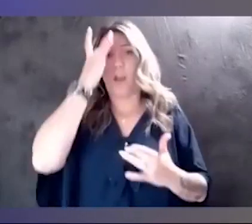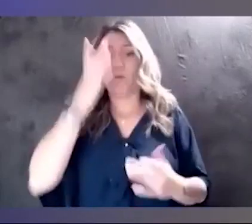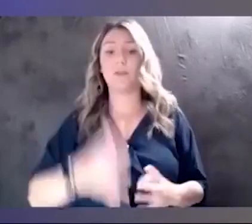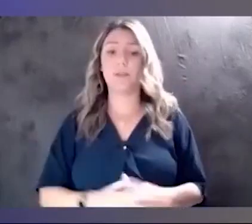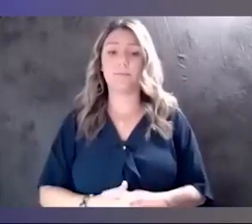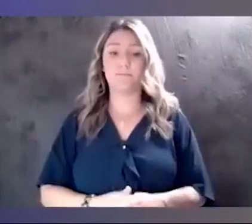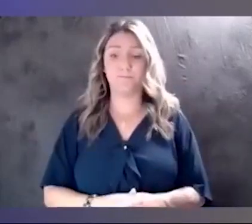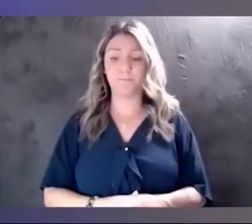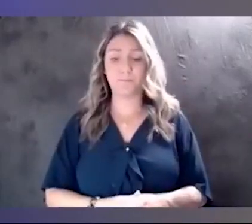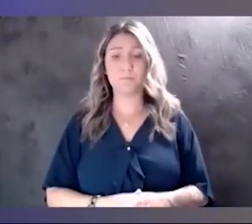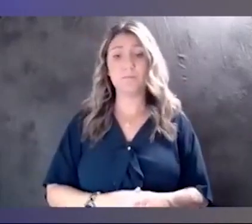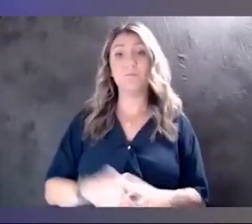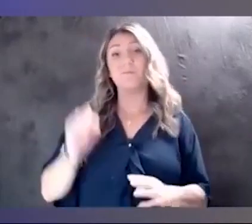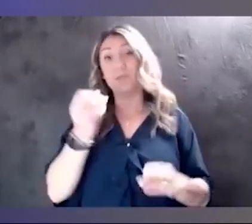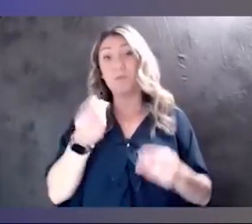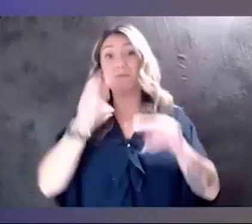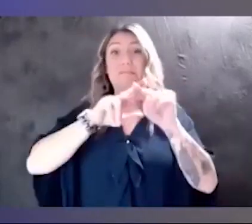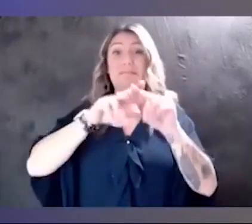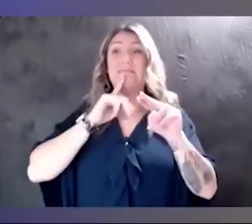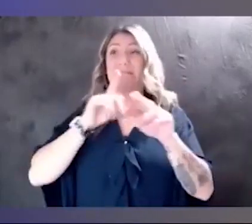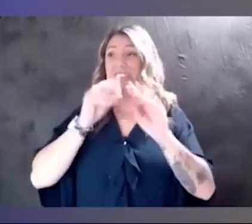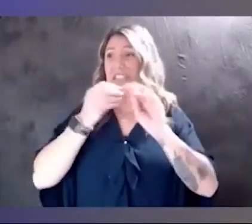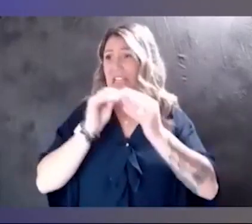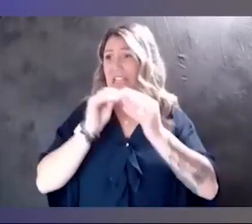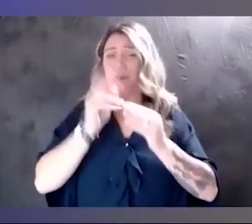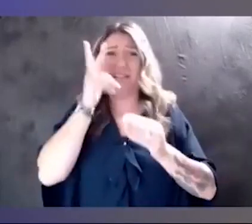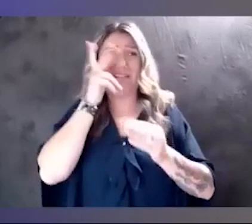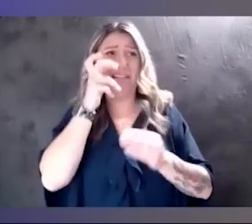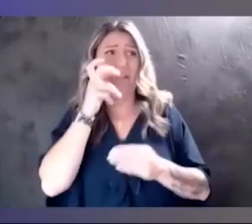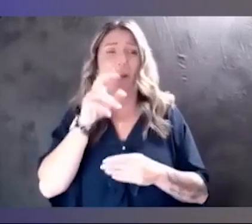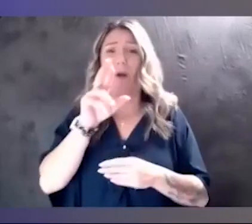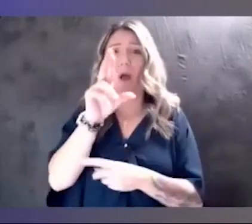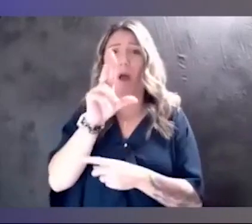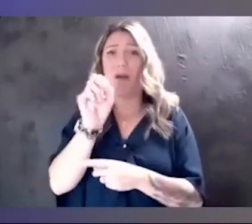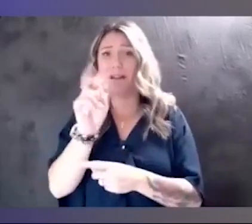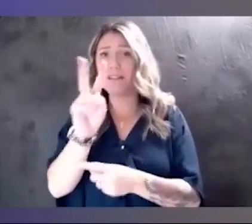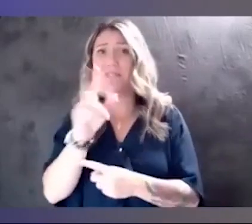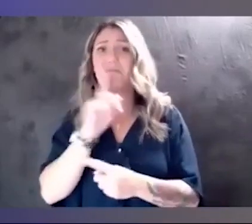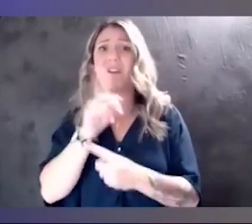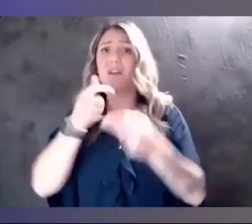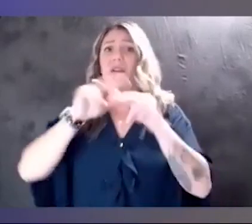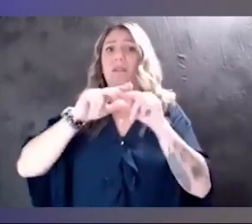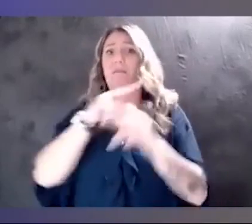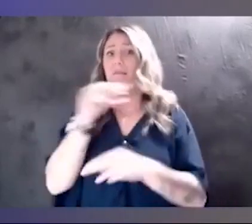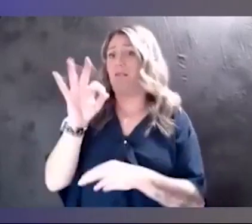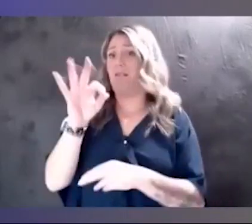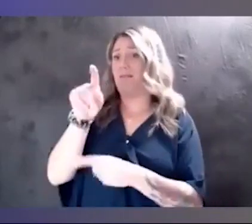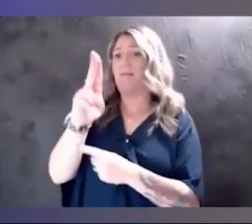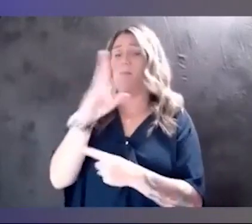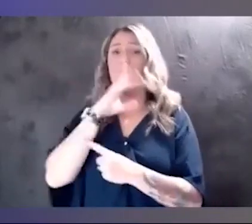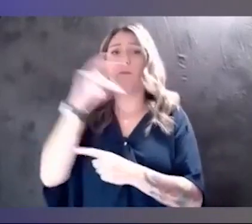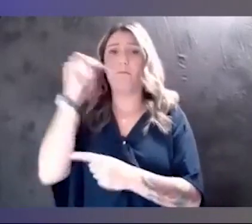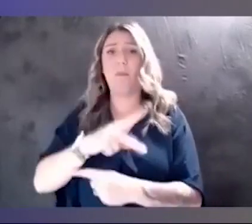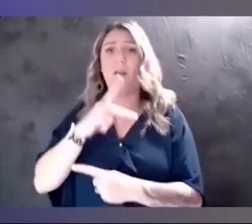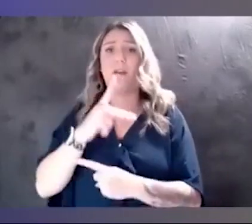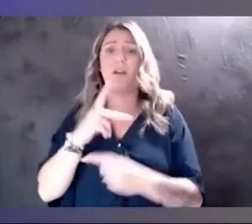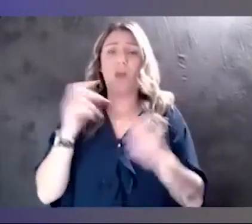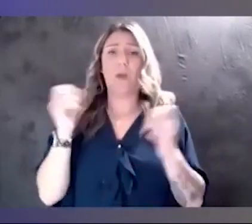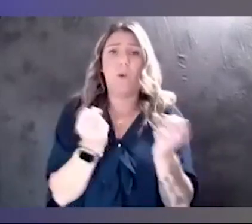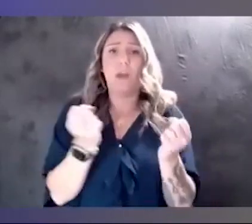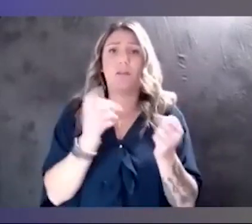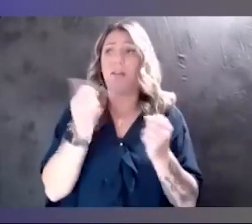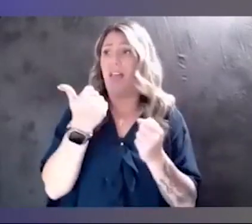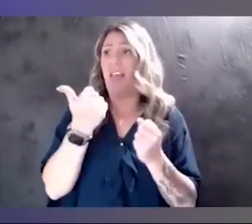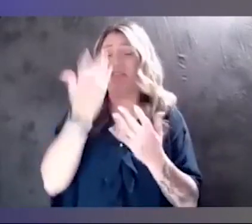uptick, I get discouraged when I hear RSV is going back up. You know, influenza is going to come back this winter. We're going to have other illnesses. And that